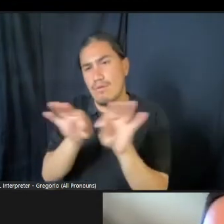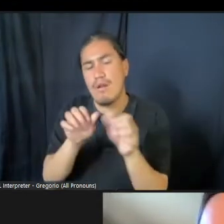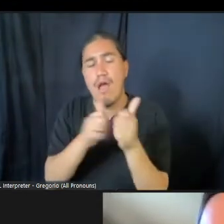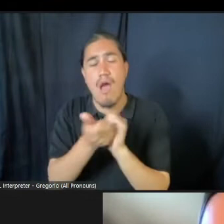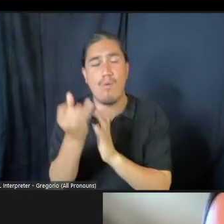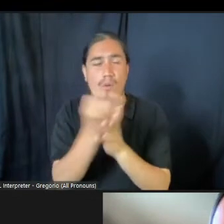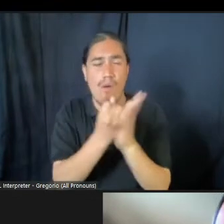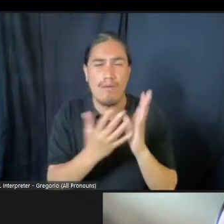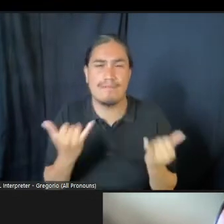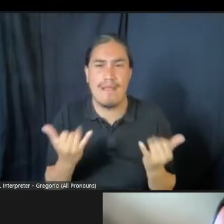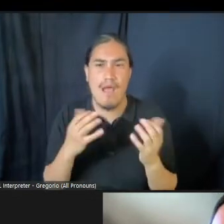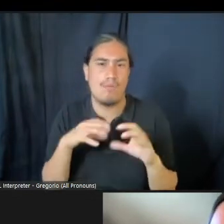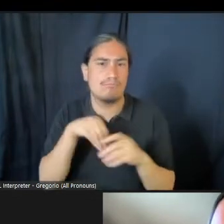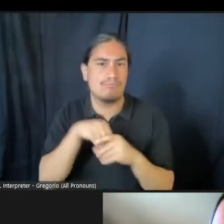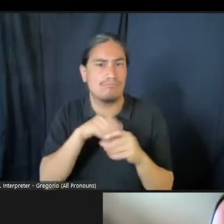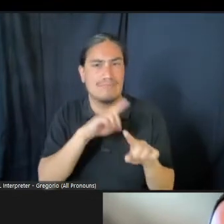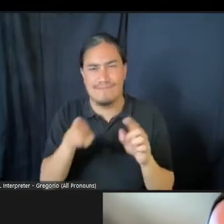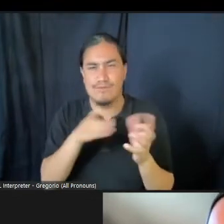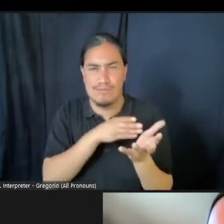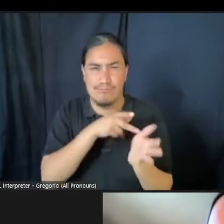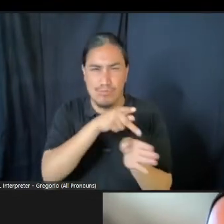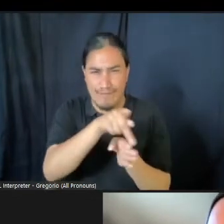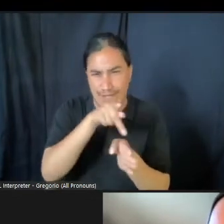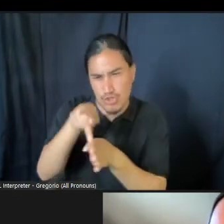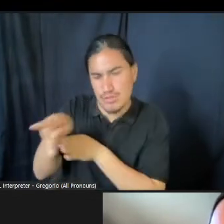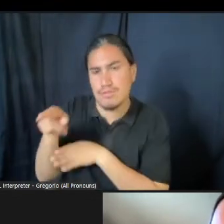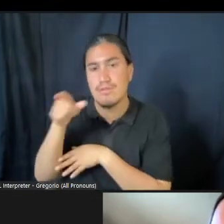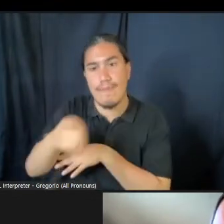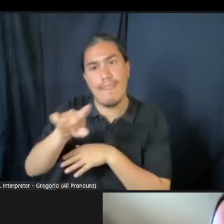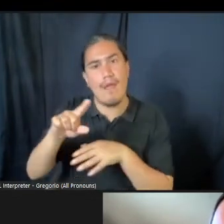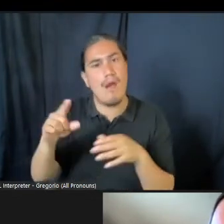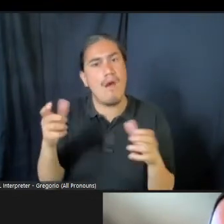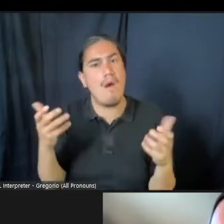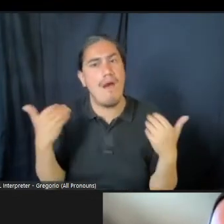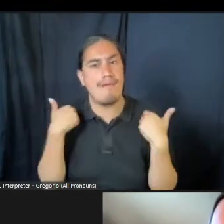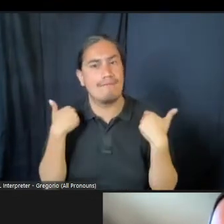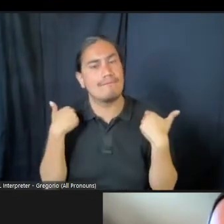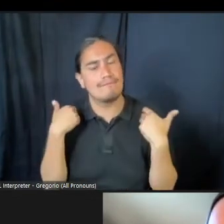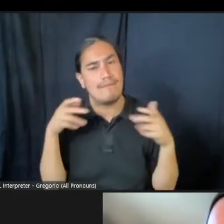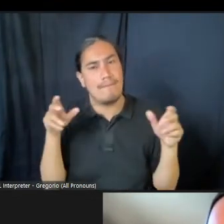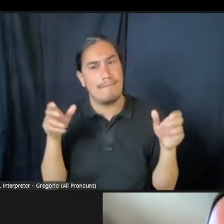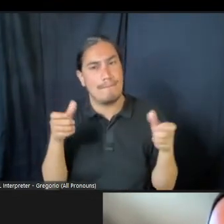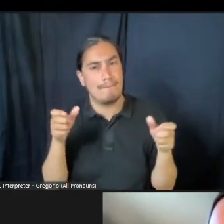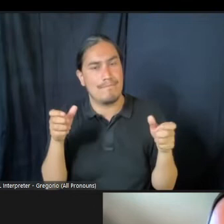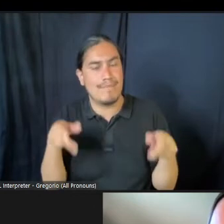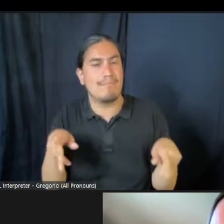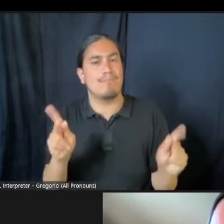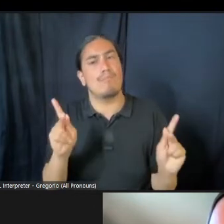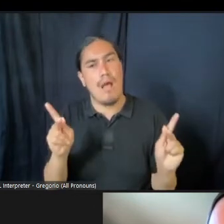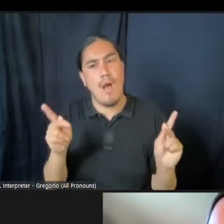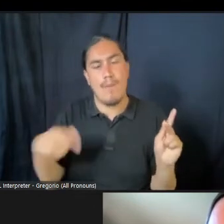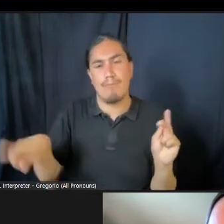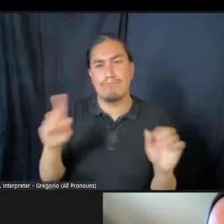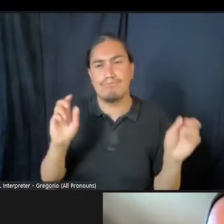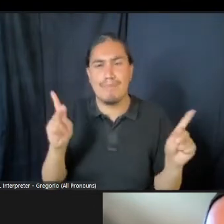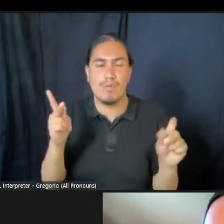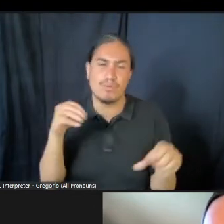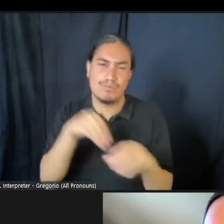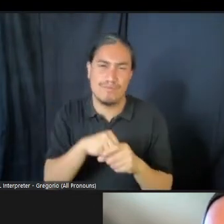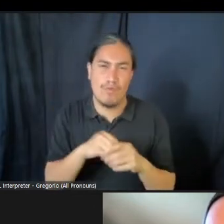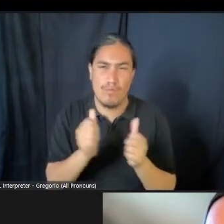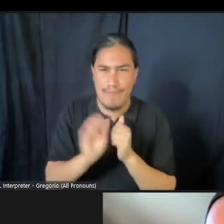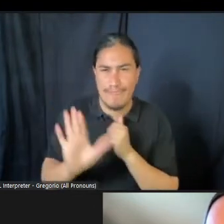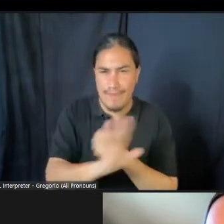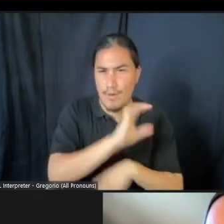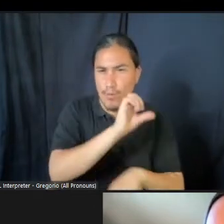disciplines making space in other sectors for creative, imaginative, and collaborative work that is moving justice